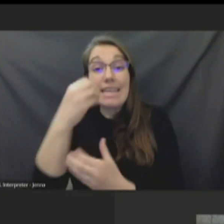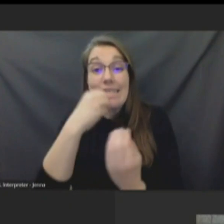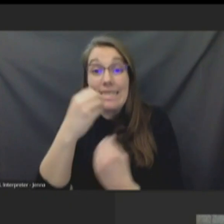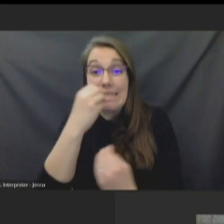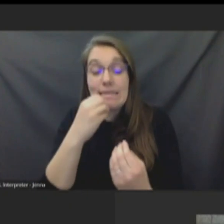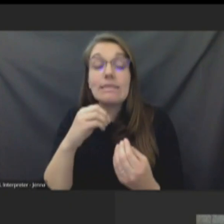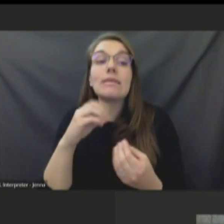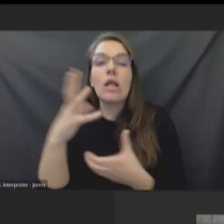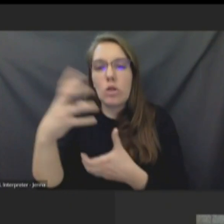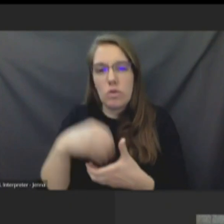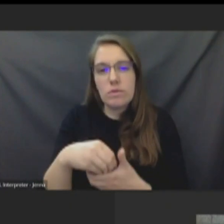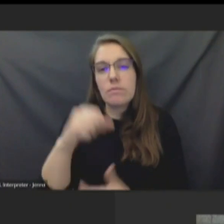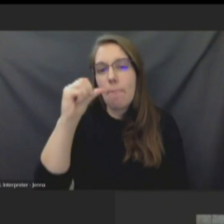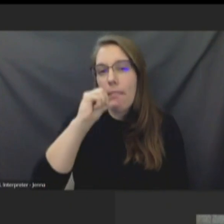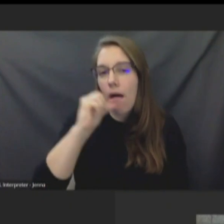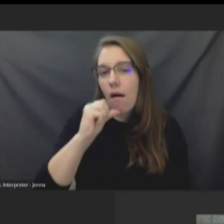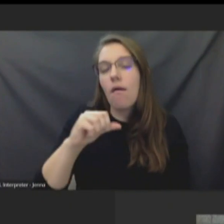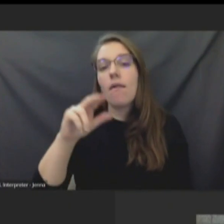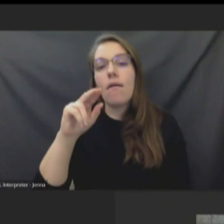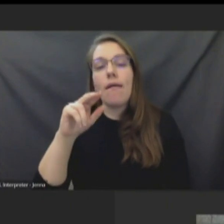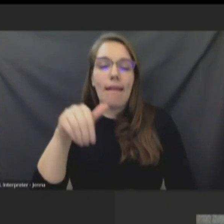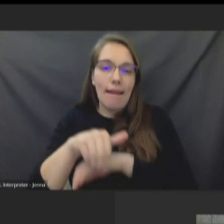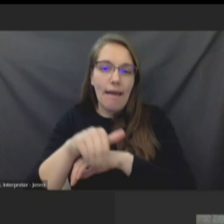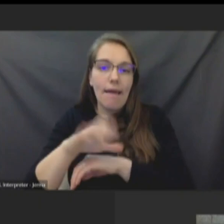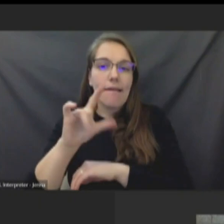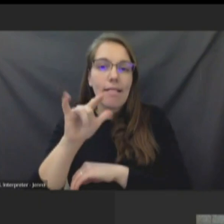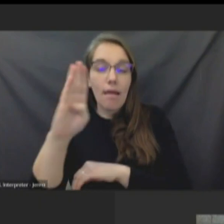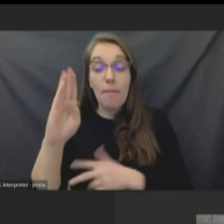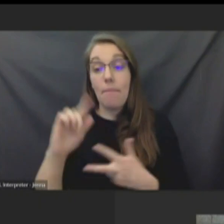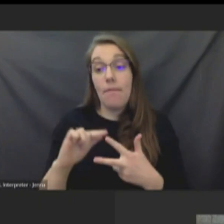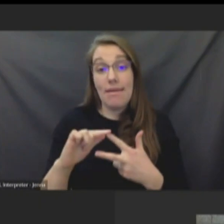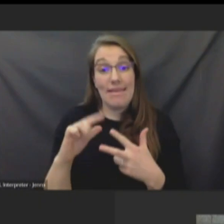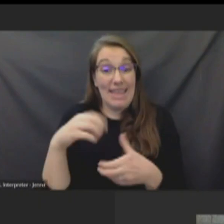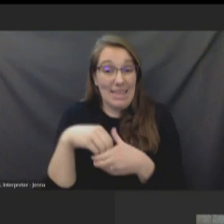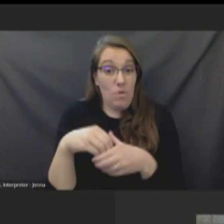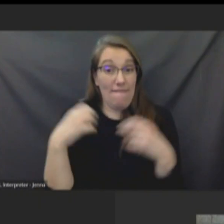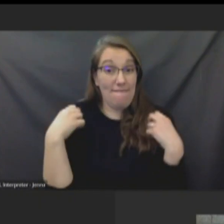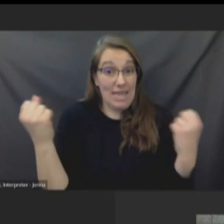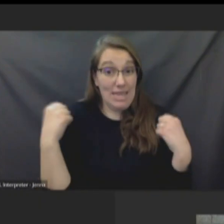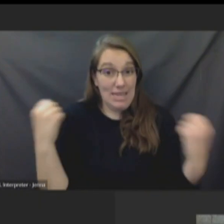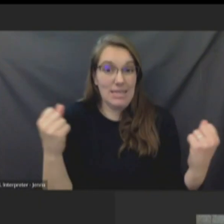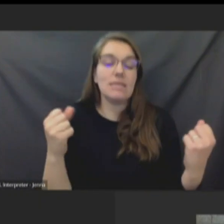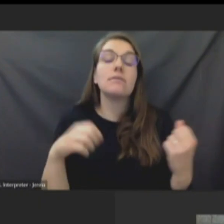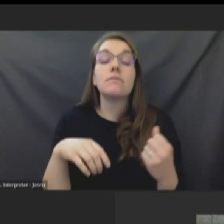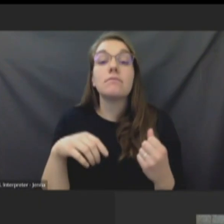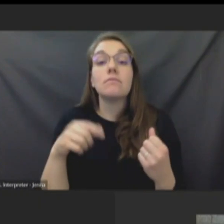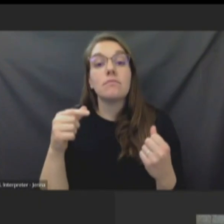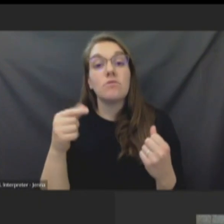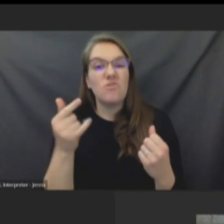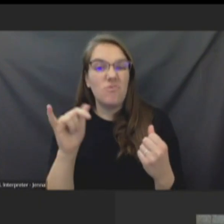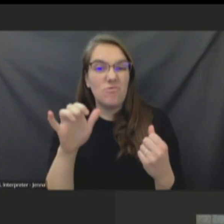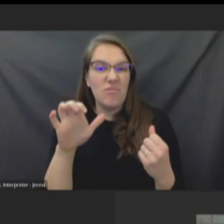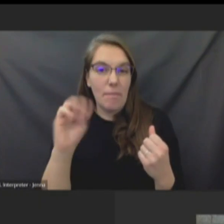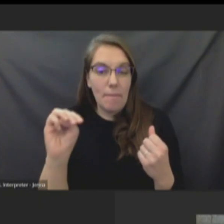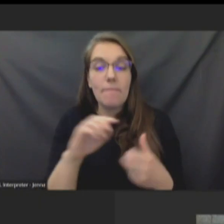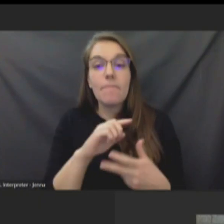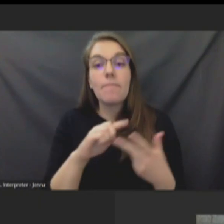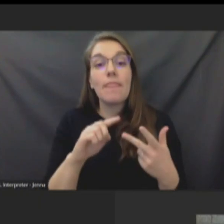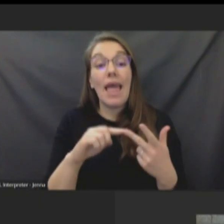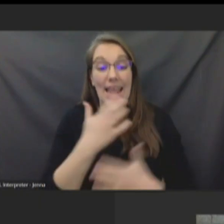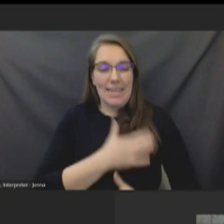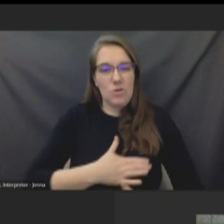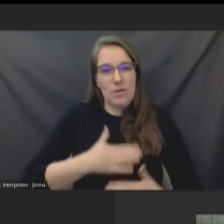and nightclubs, indoor fitness, which includes things like gyms, and indoor entertainment, which includes broadly event spaces.